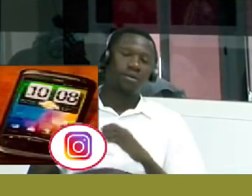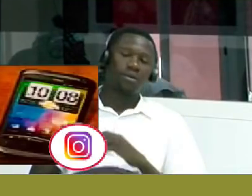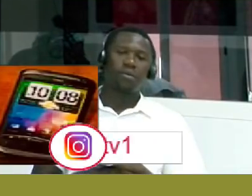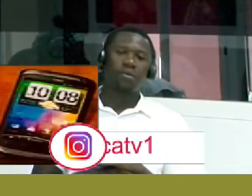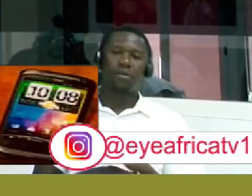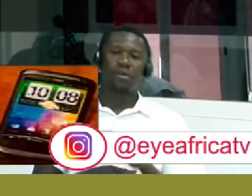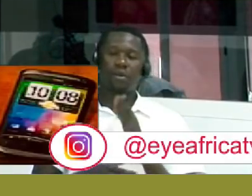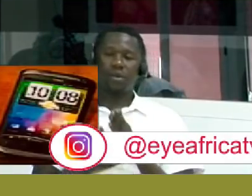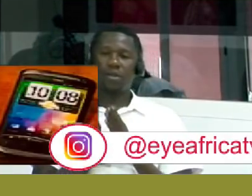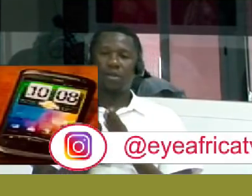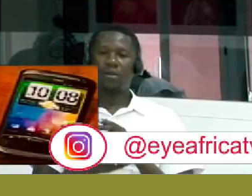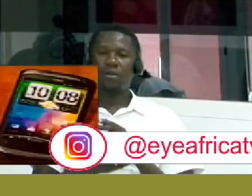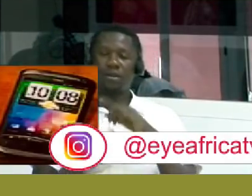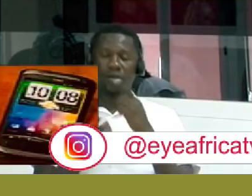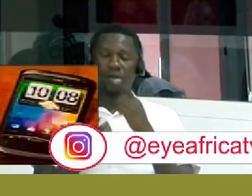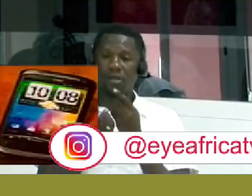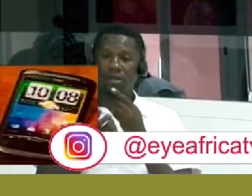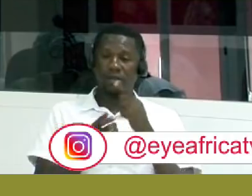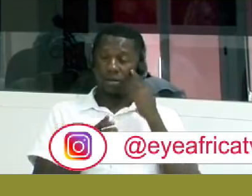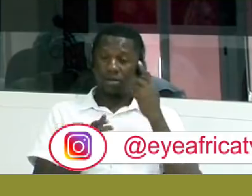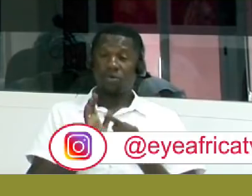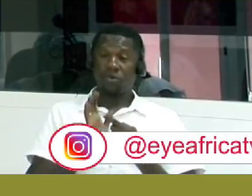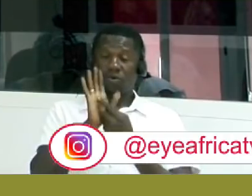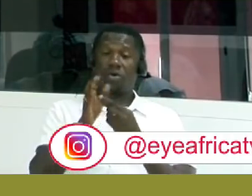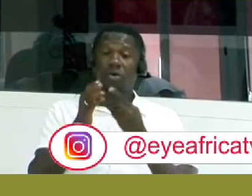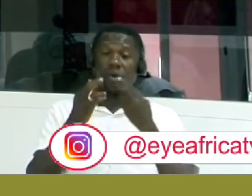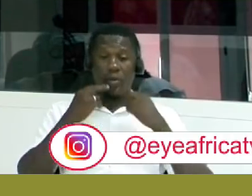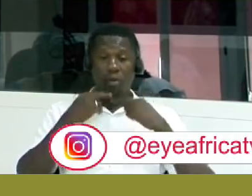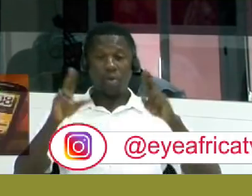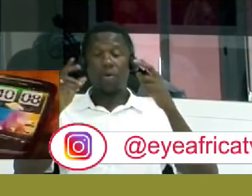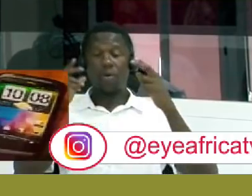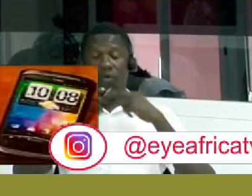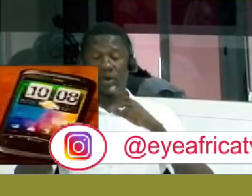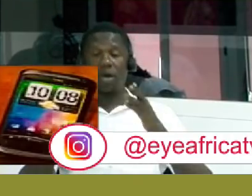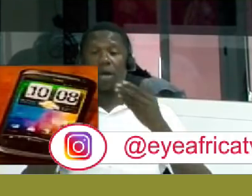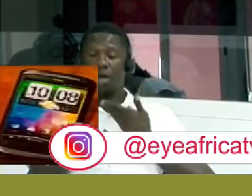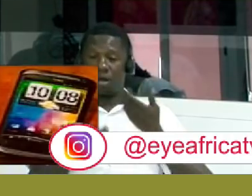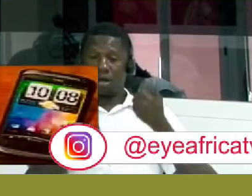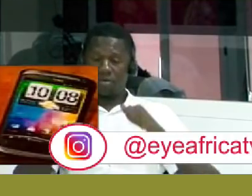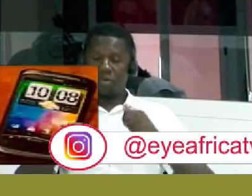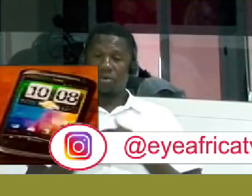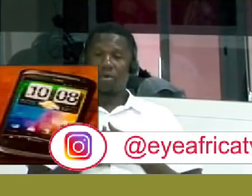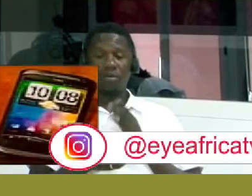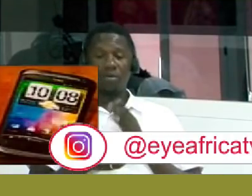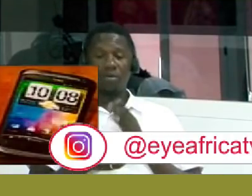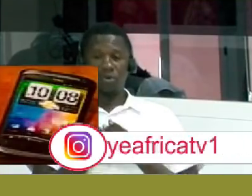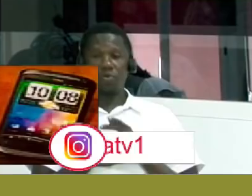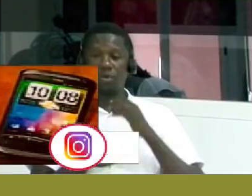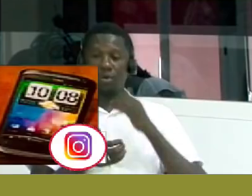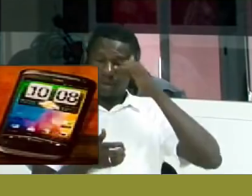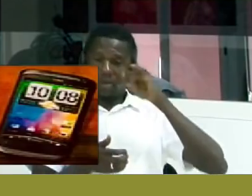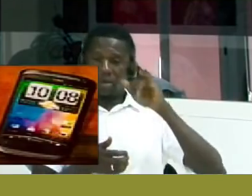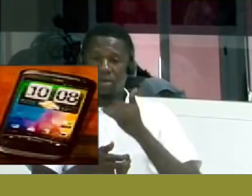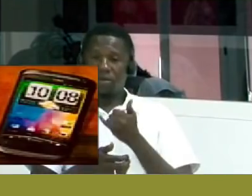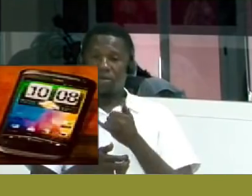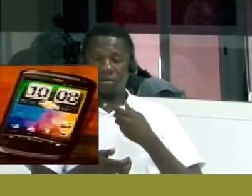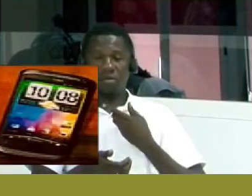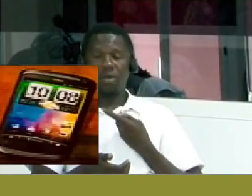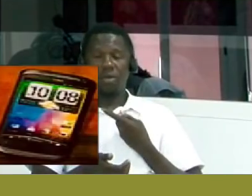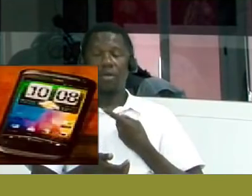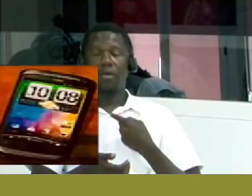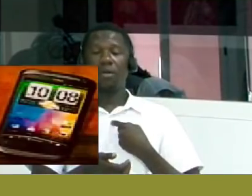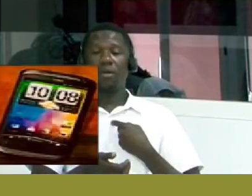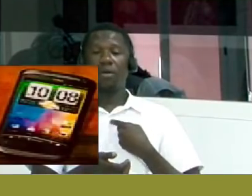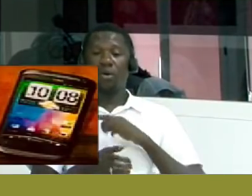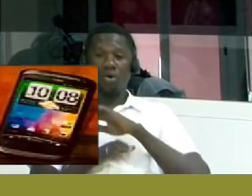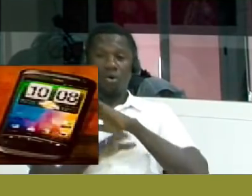that certain revelations have come out. And I'm sure you would agree with me that all of us would